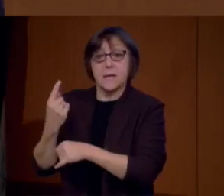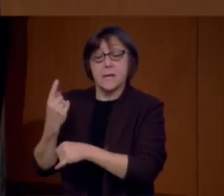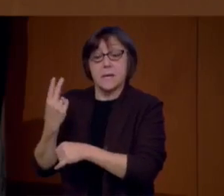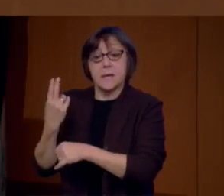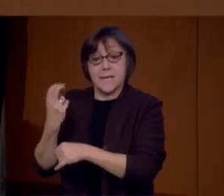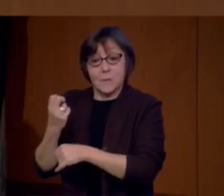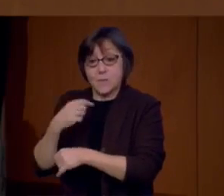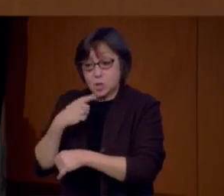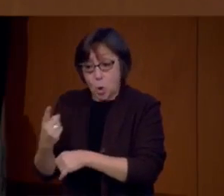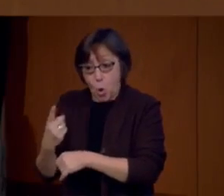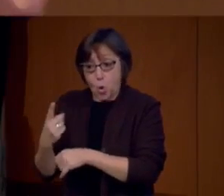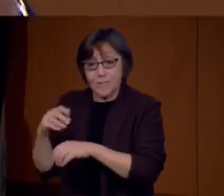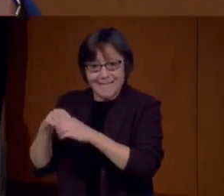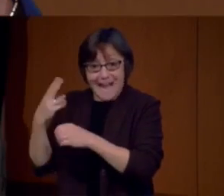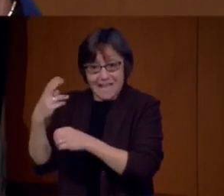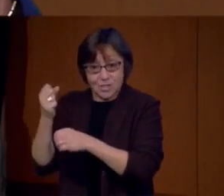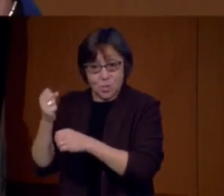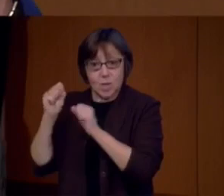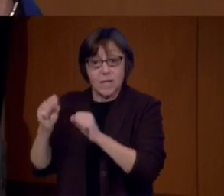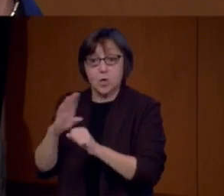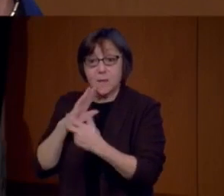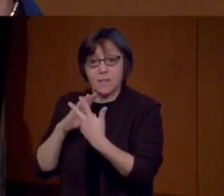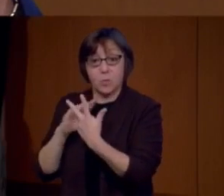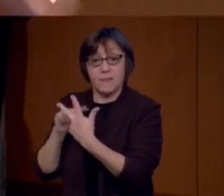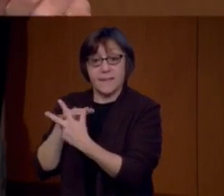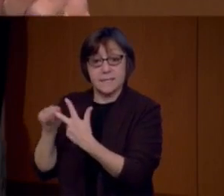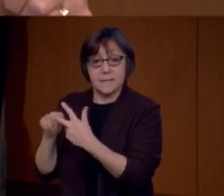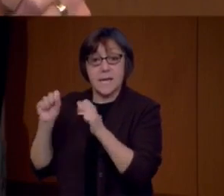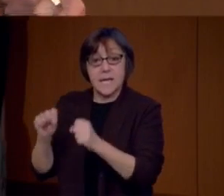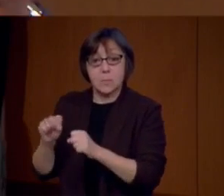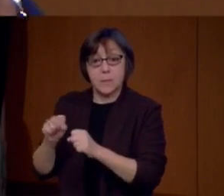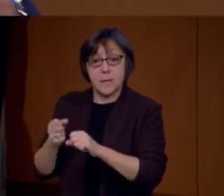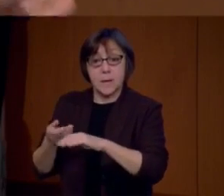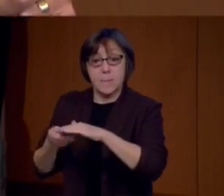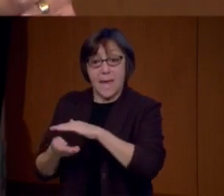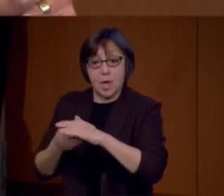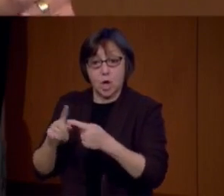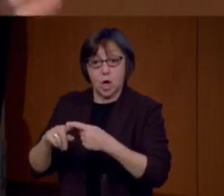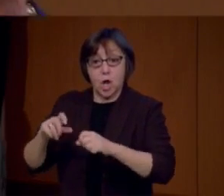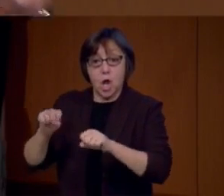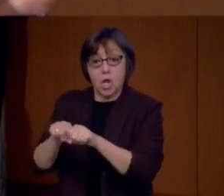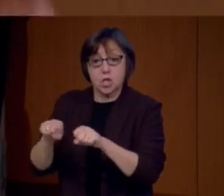high school, he could be one of 3 things. He could be a baker, a shoe